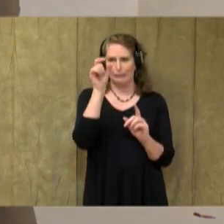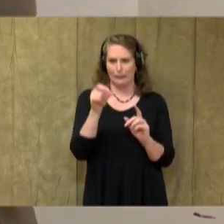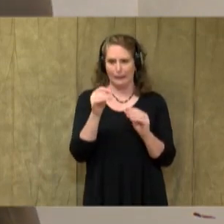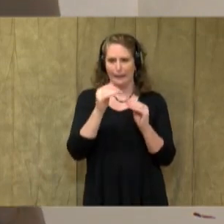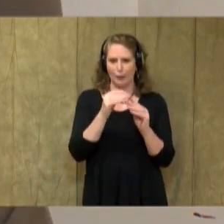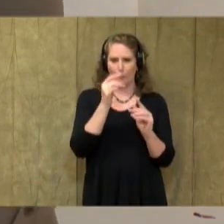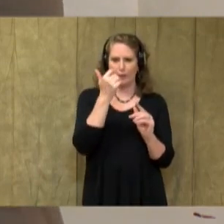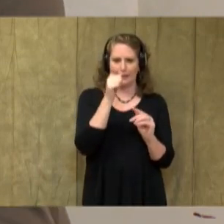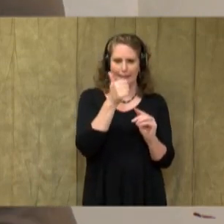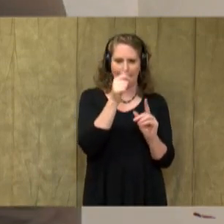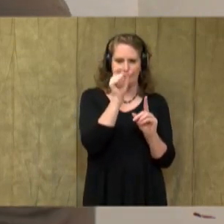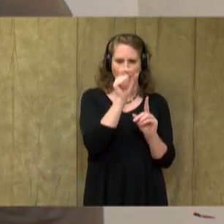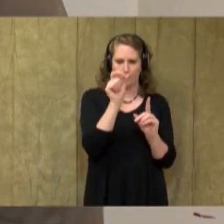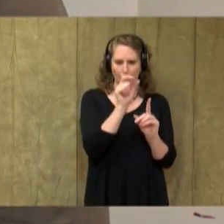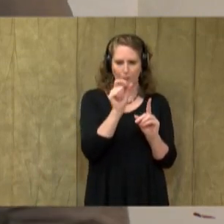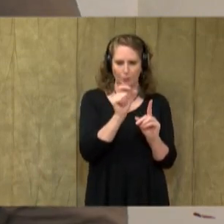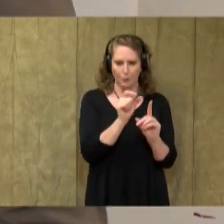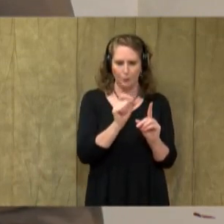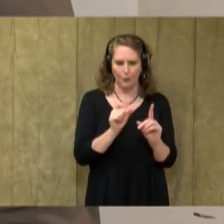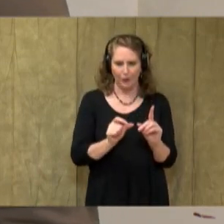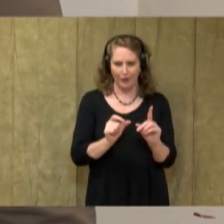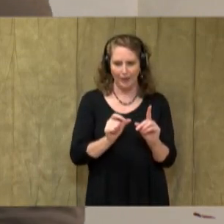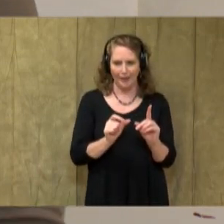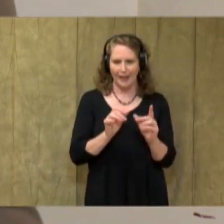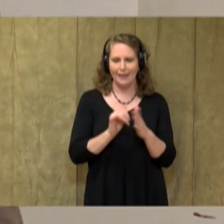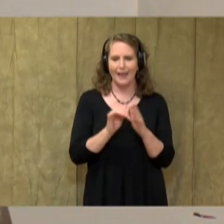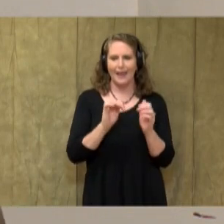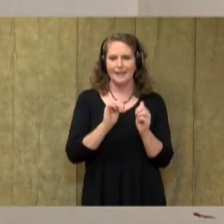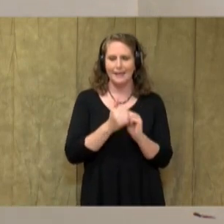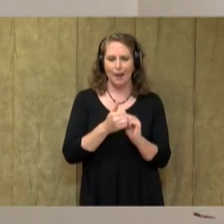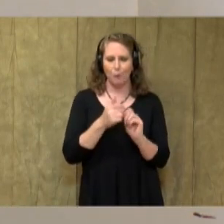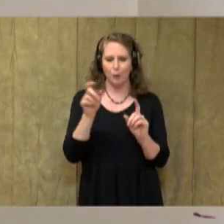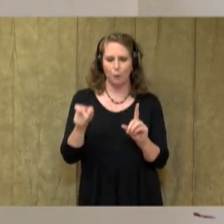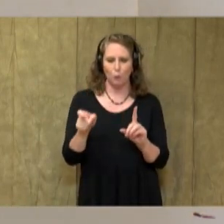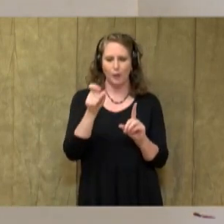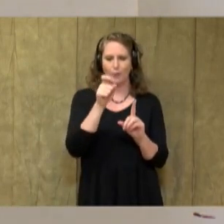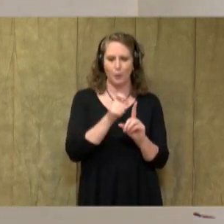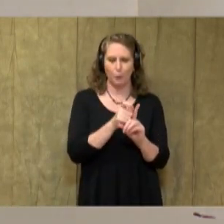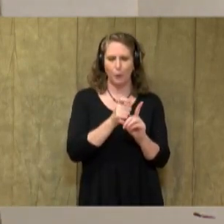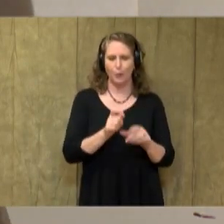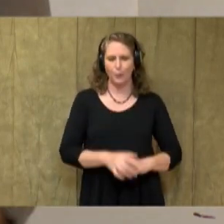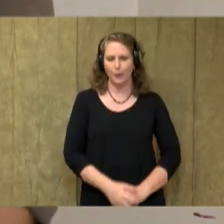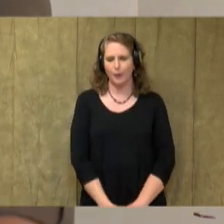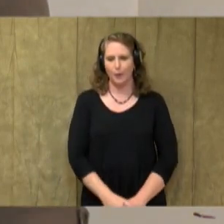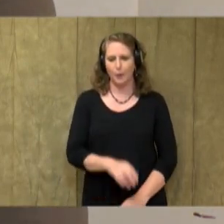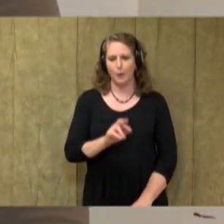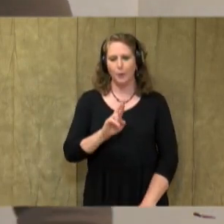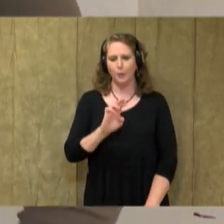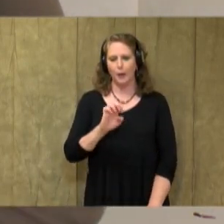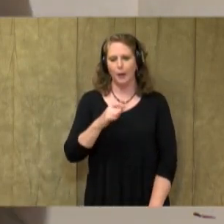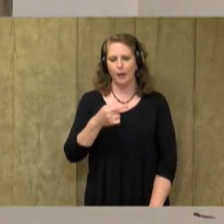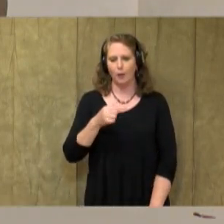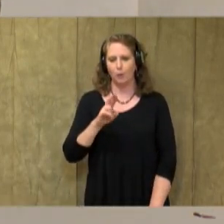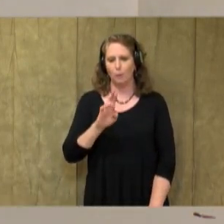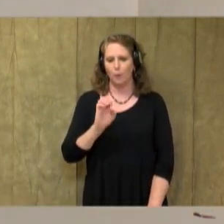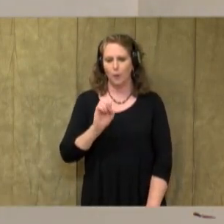here. So that is how we would regroup from the tens place to the ones place.